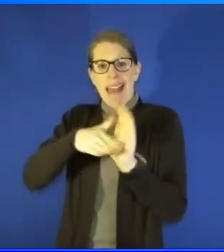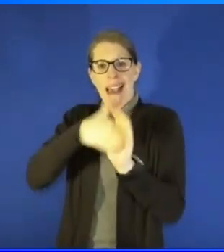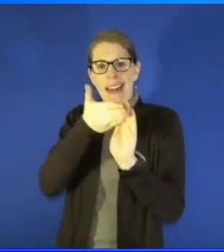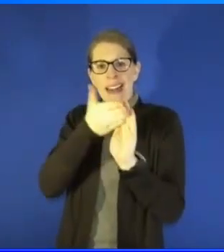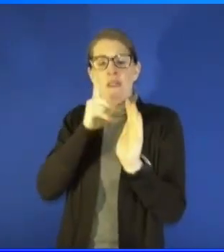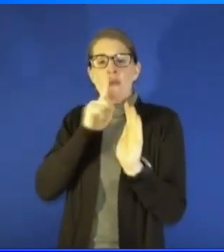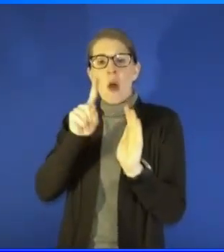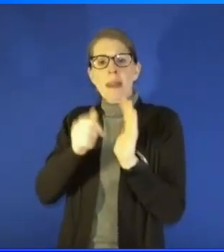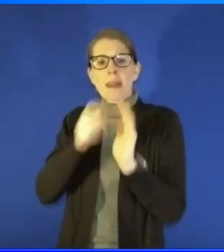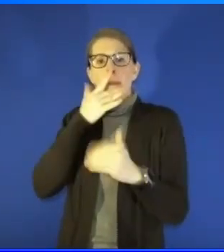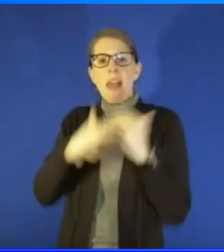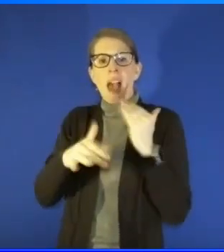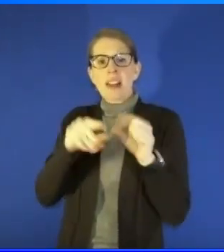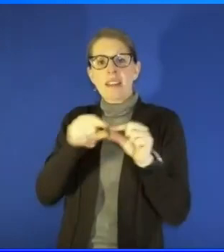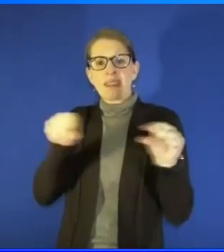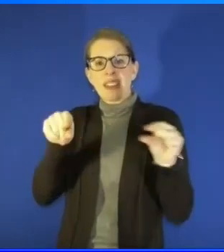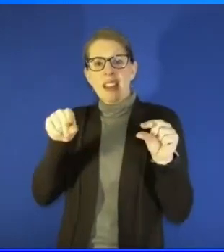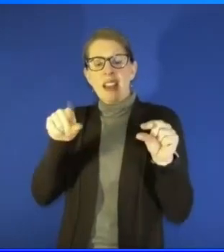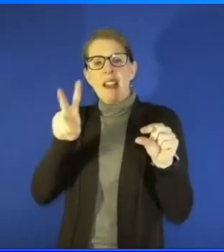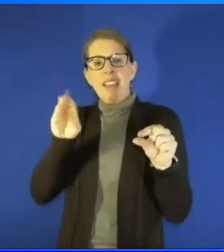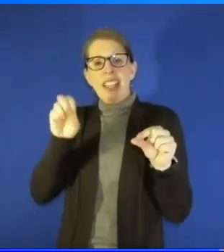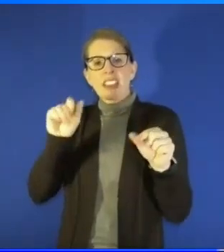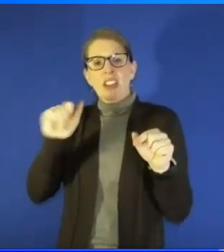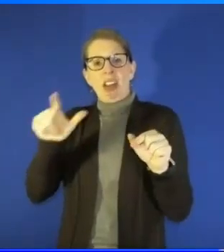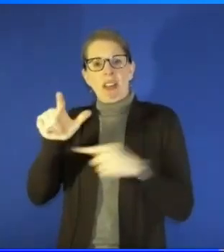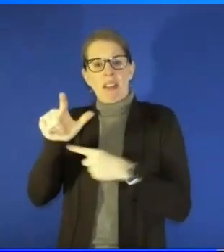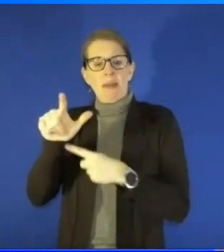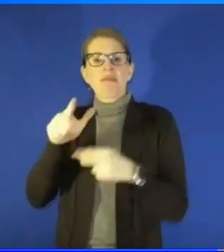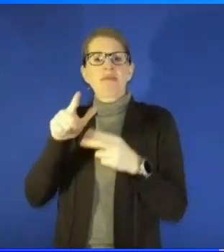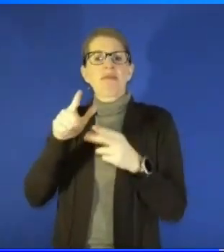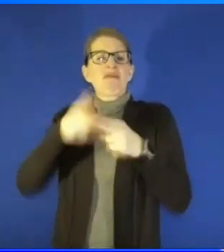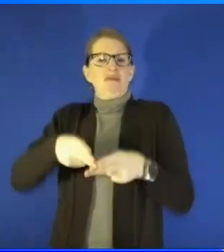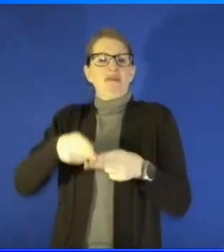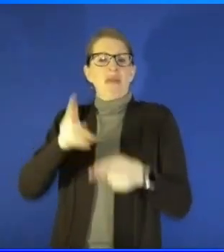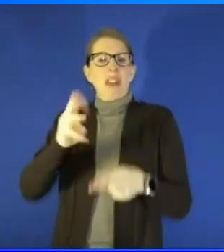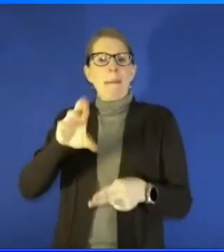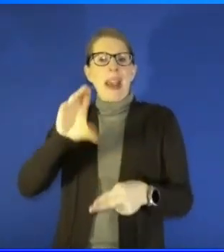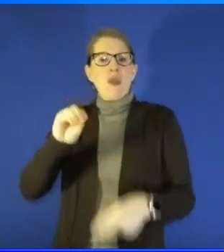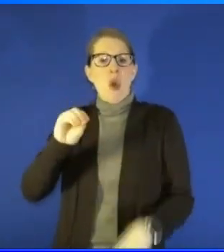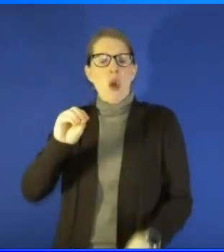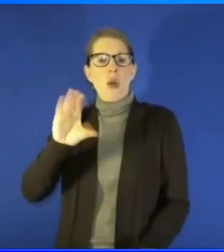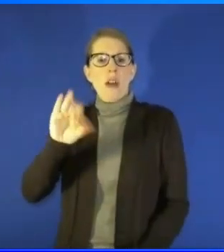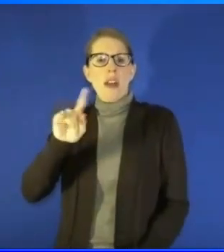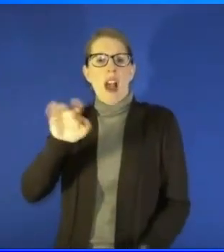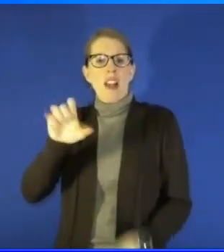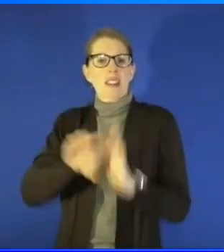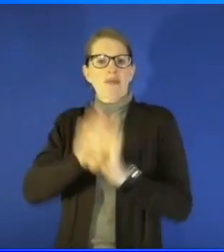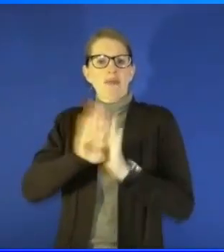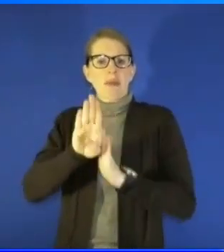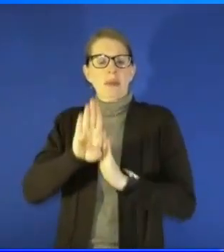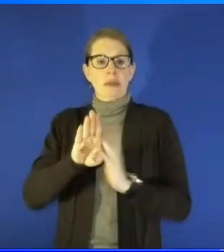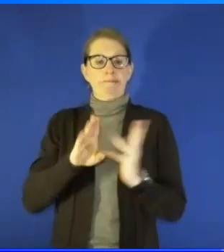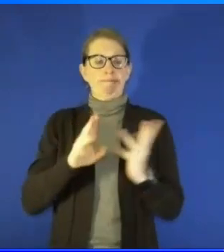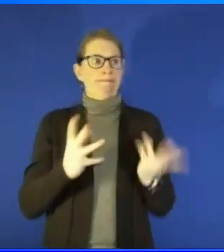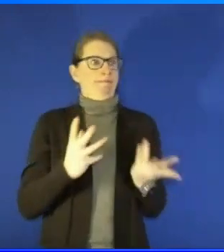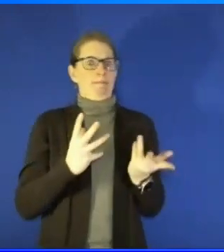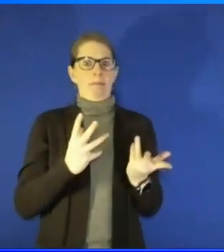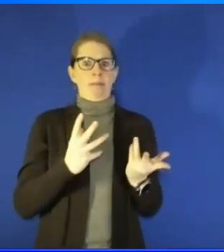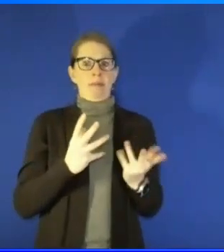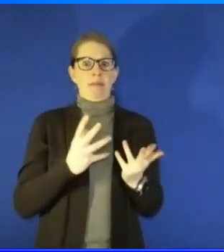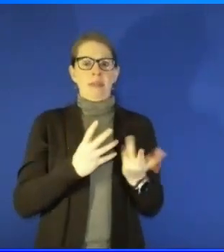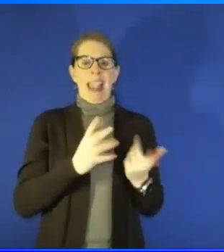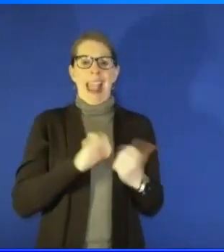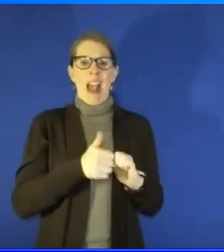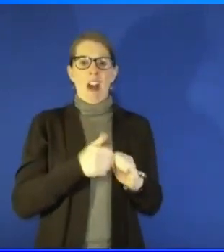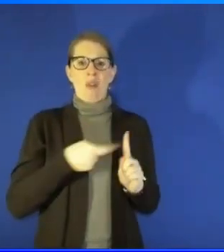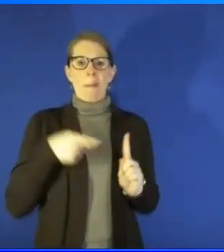So what we're trying to understand is what's causing conditions in patients like Stephanie. If we can do